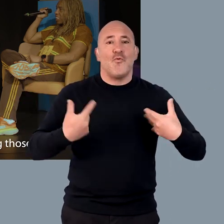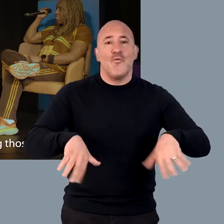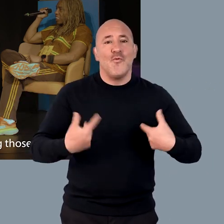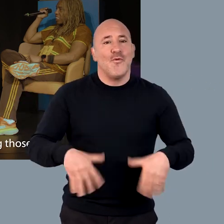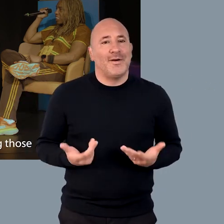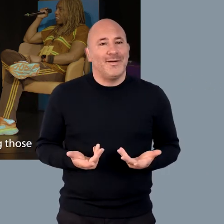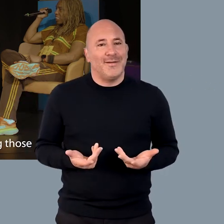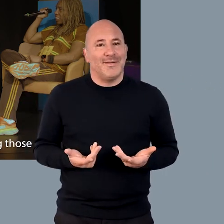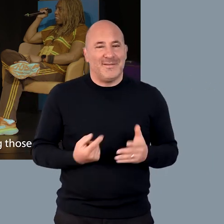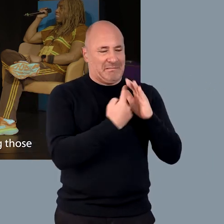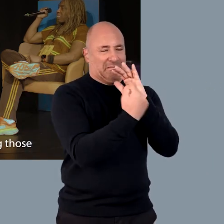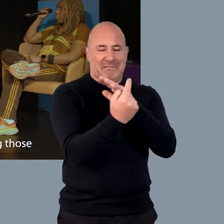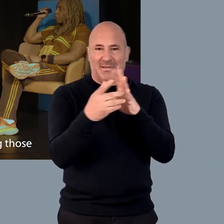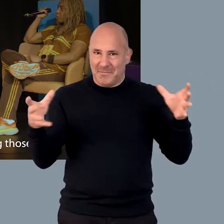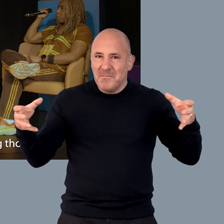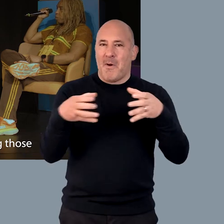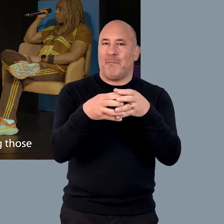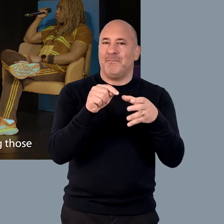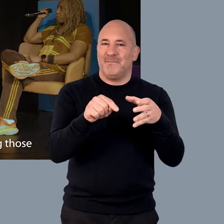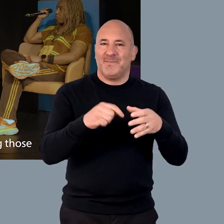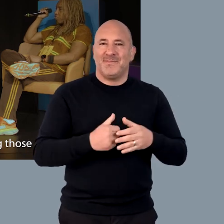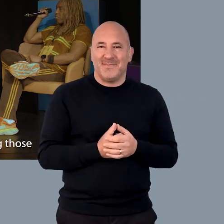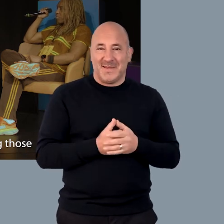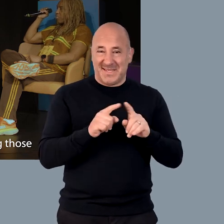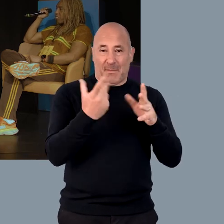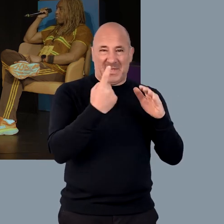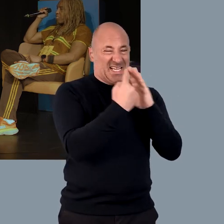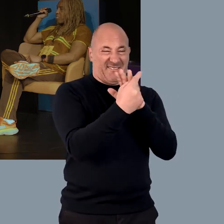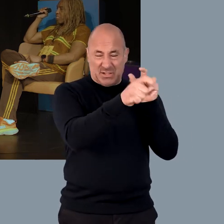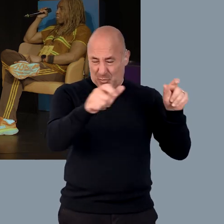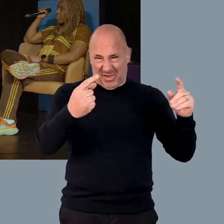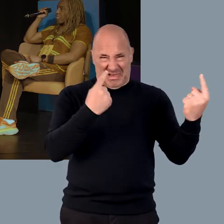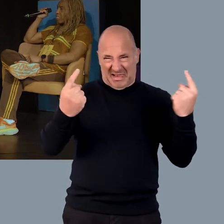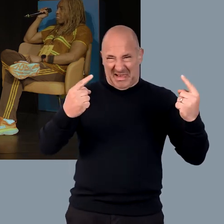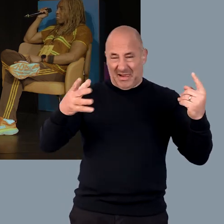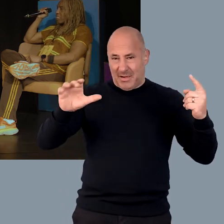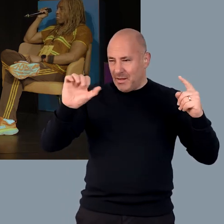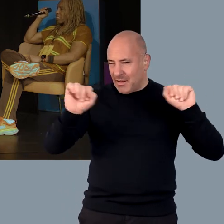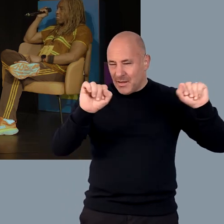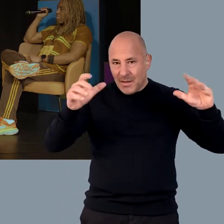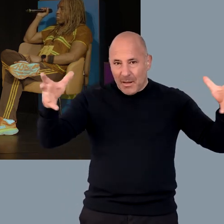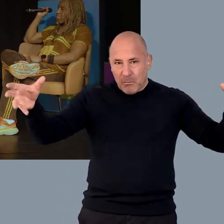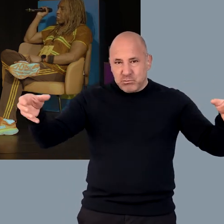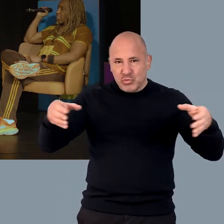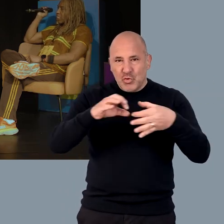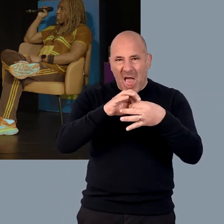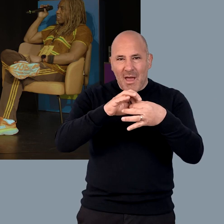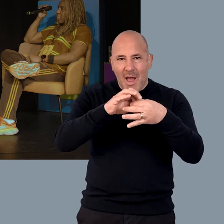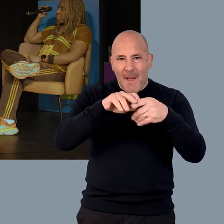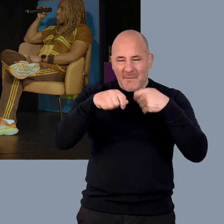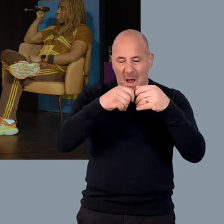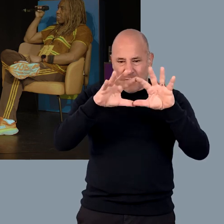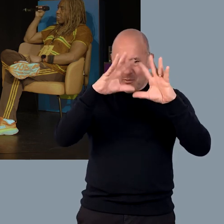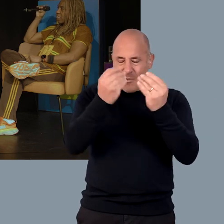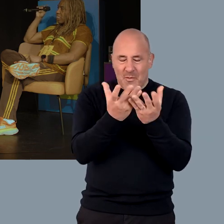whole is greater than the sum of the parts that kind of like taking those and actually really investing in each individual part to make the